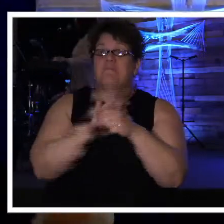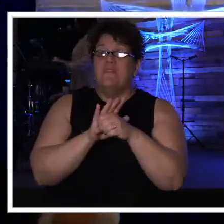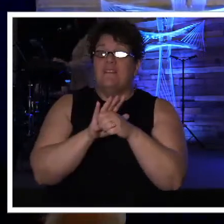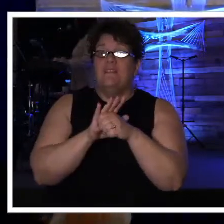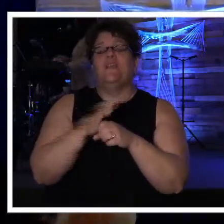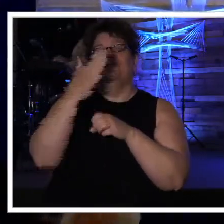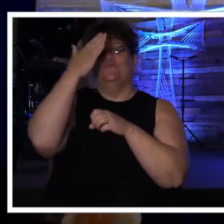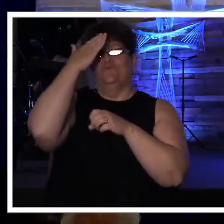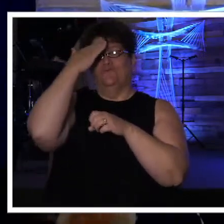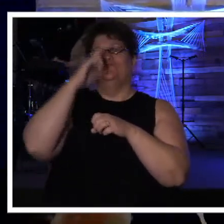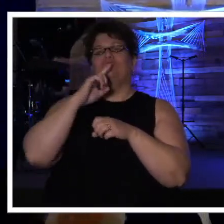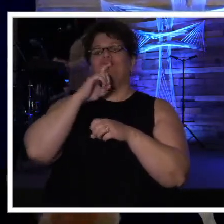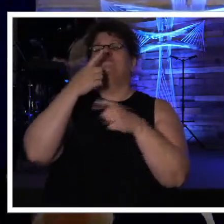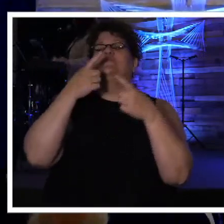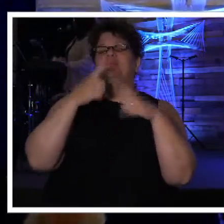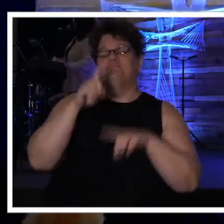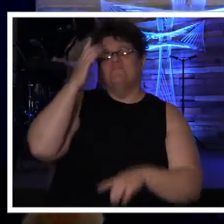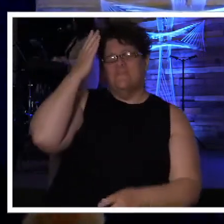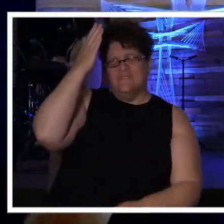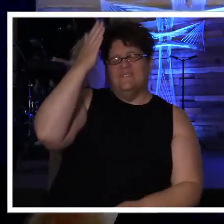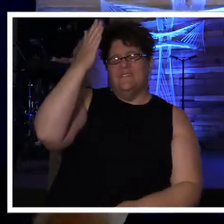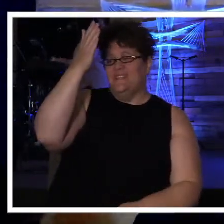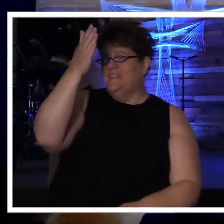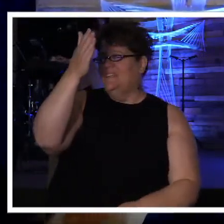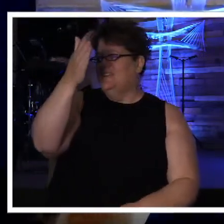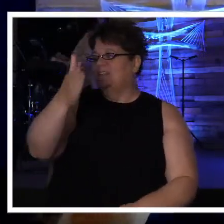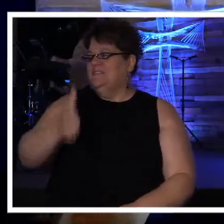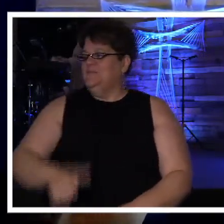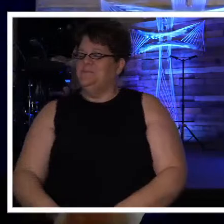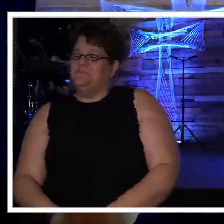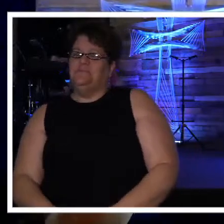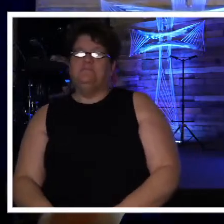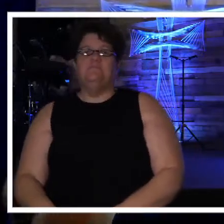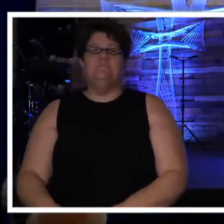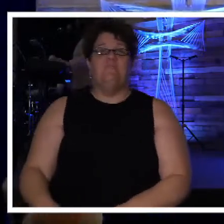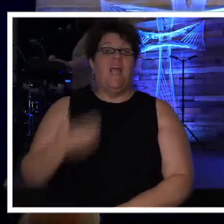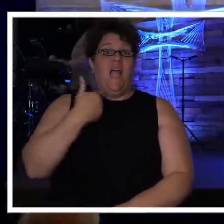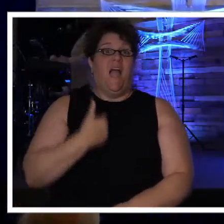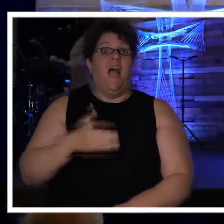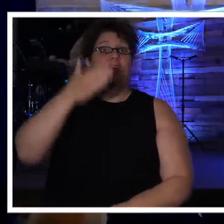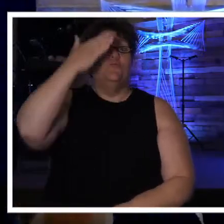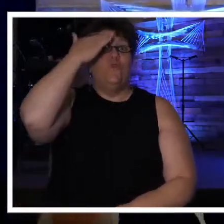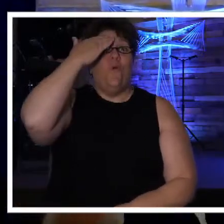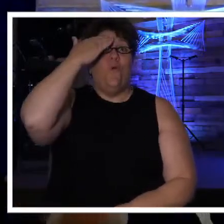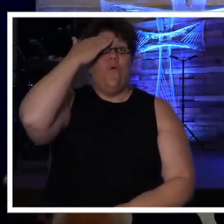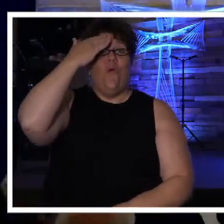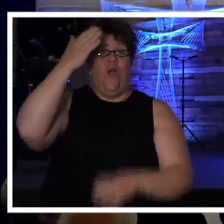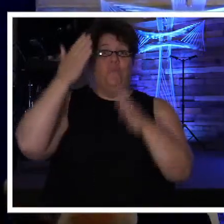And it won't stop now. Oh,